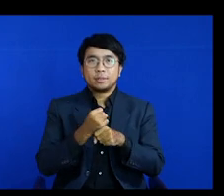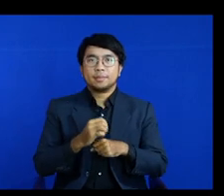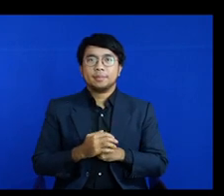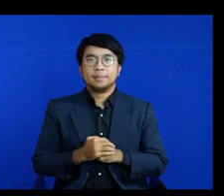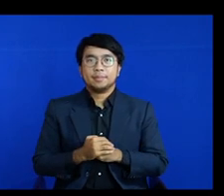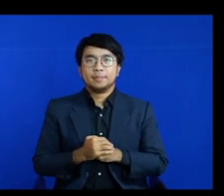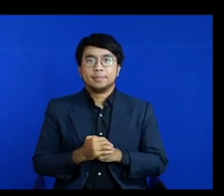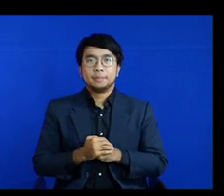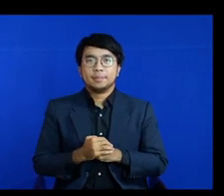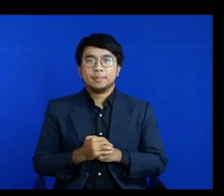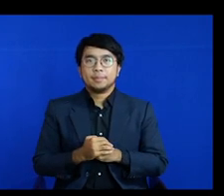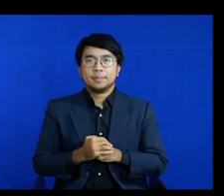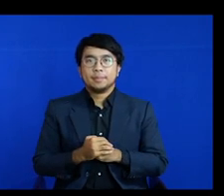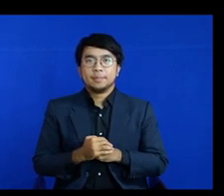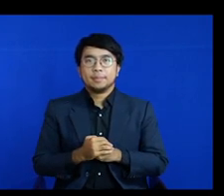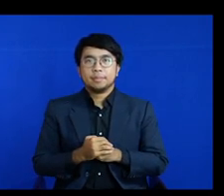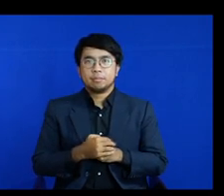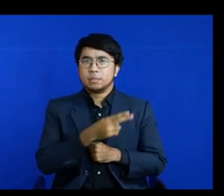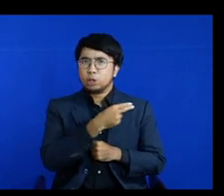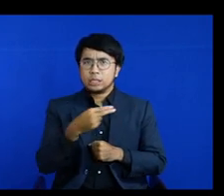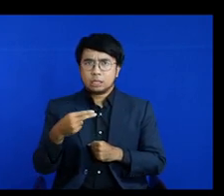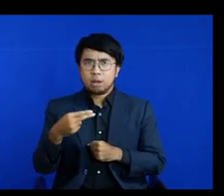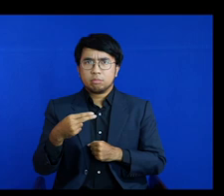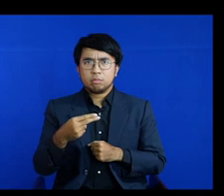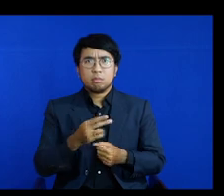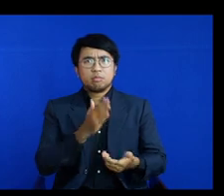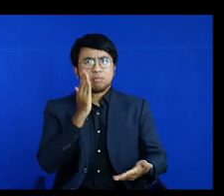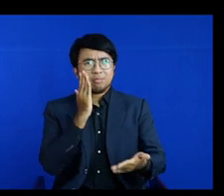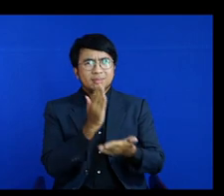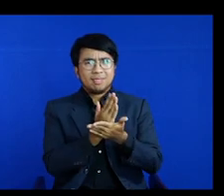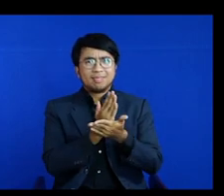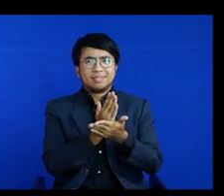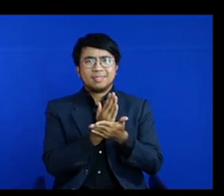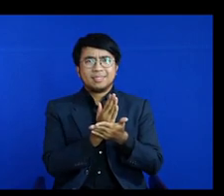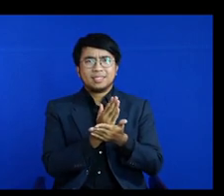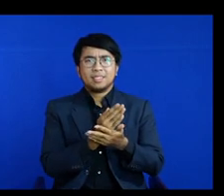manner in the Council's work. Indonesia, a